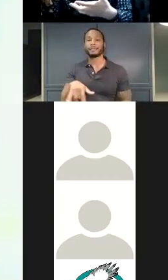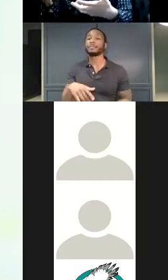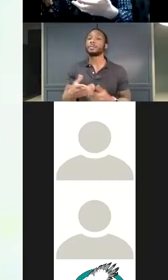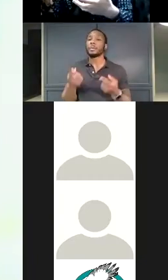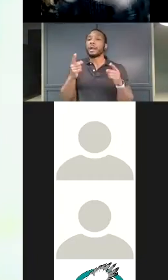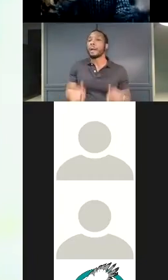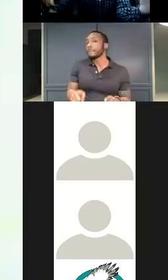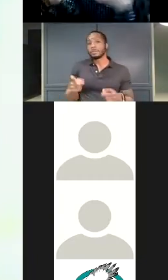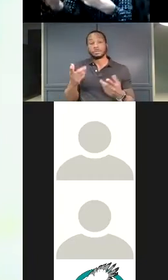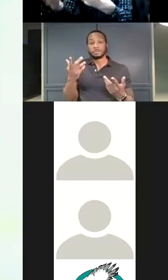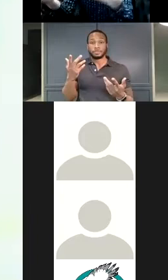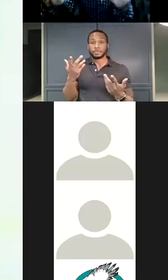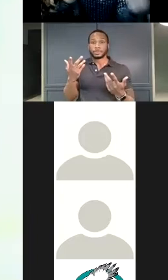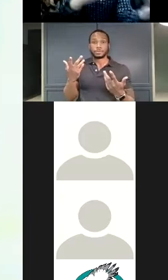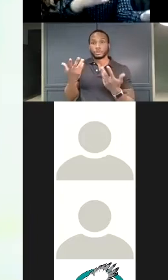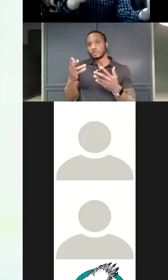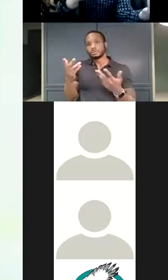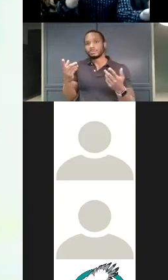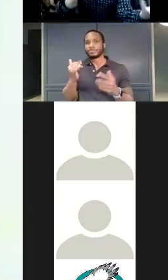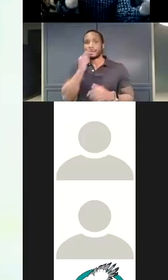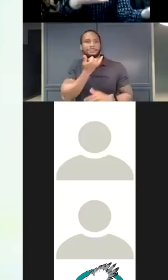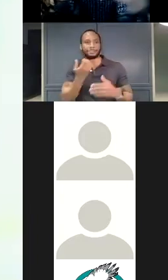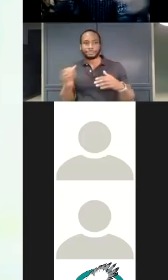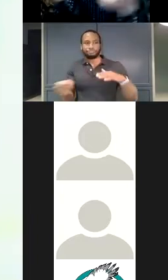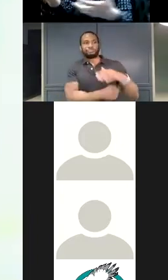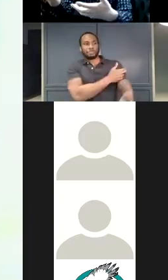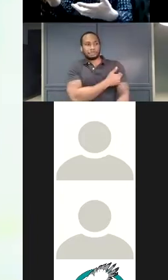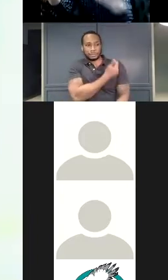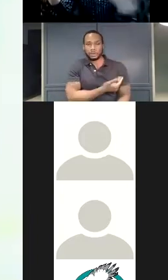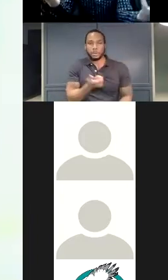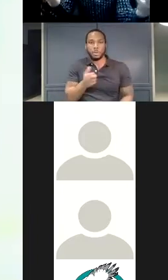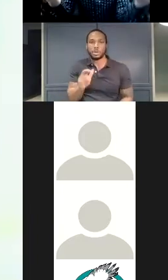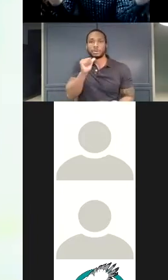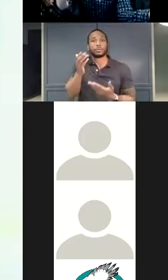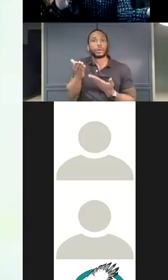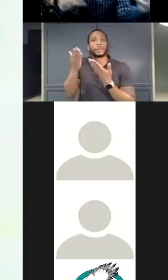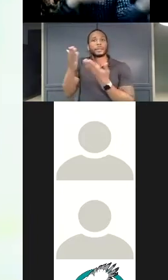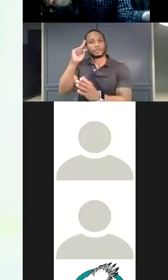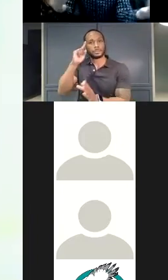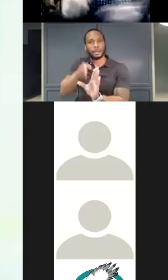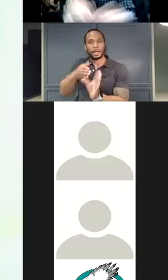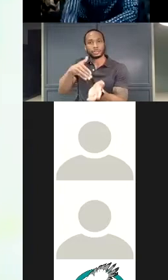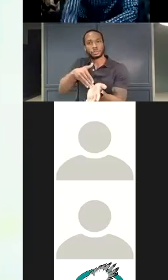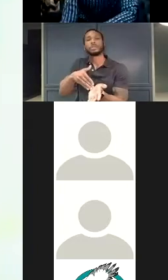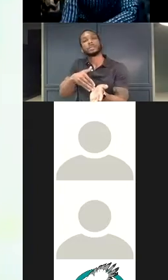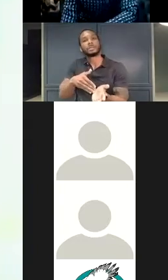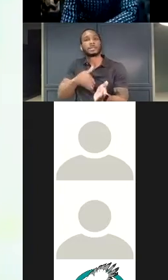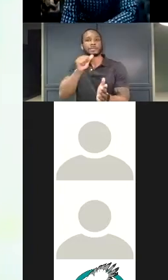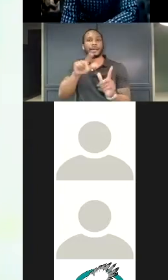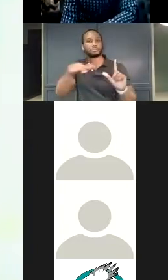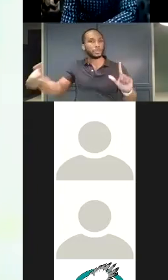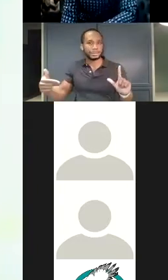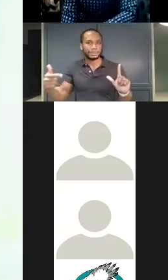you involuntarily commit someone, or even recommend them to a psychiatrist who's not like LGBT competent.